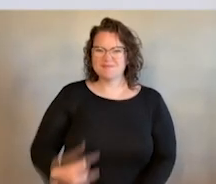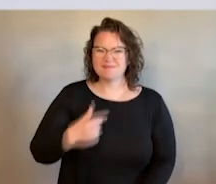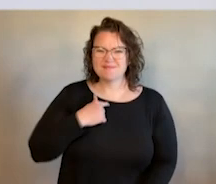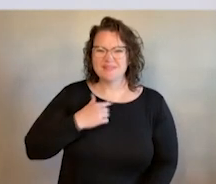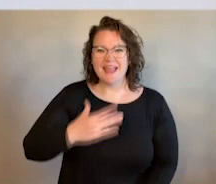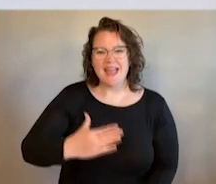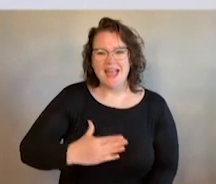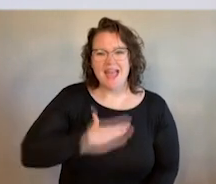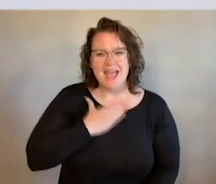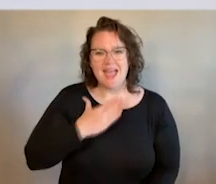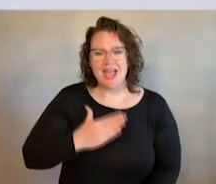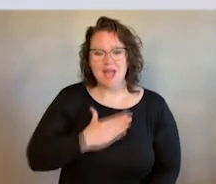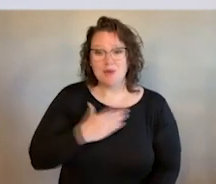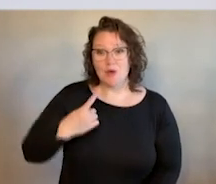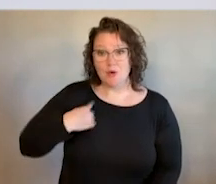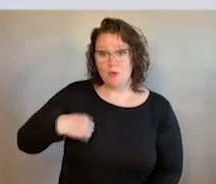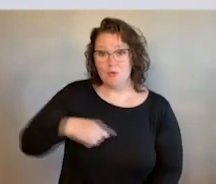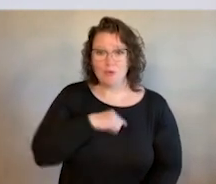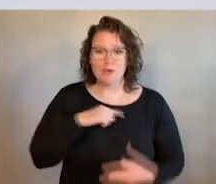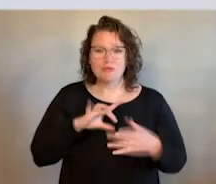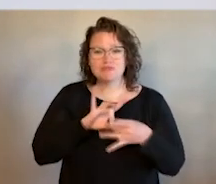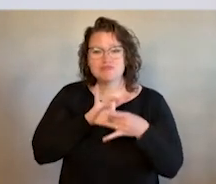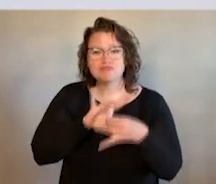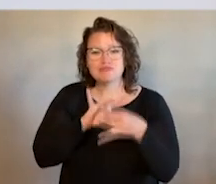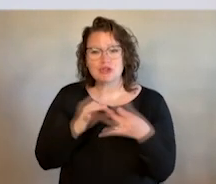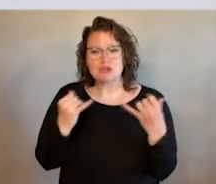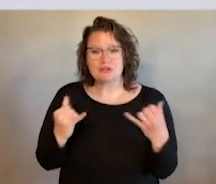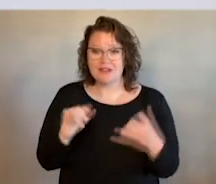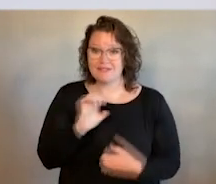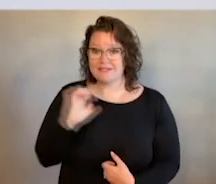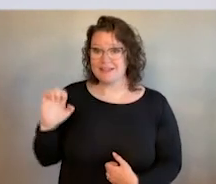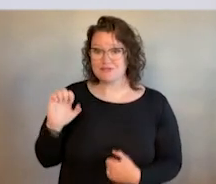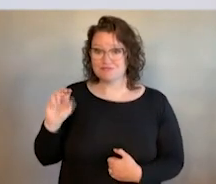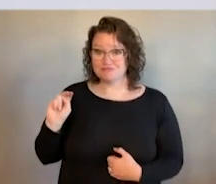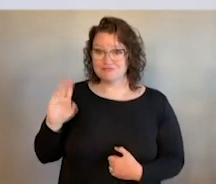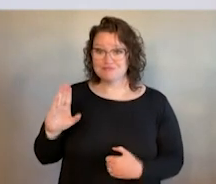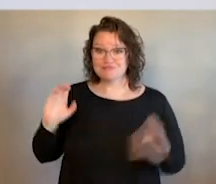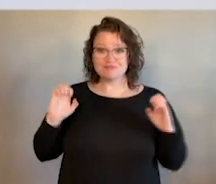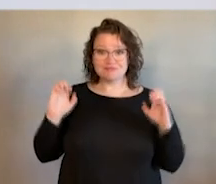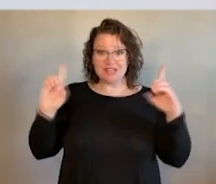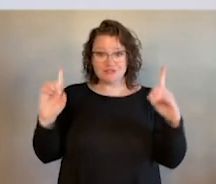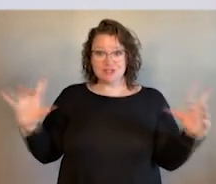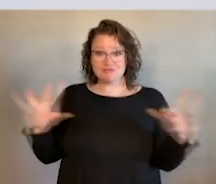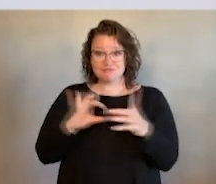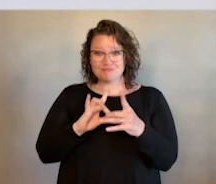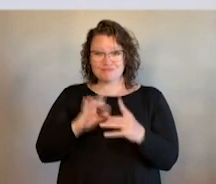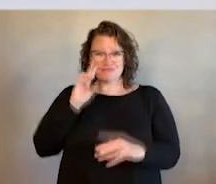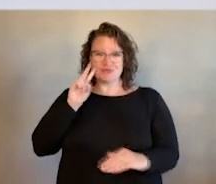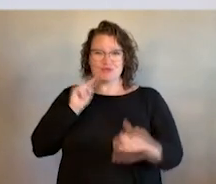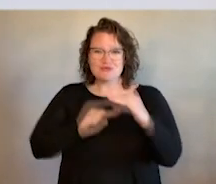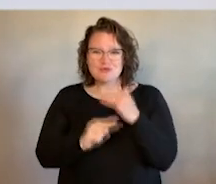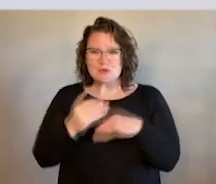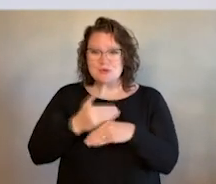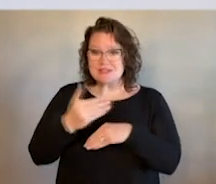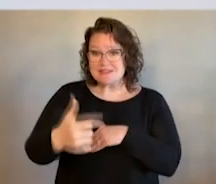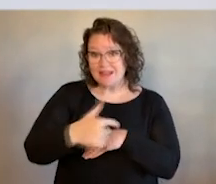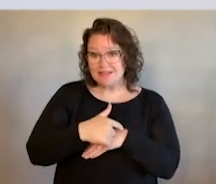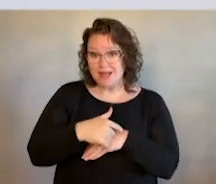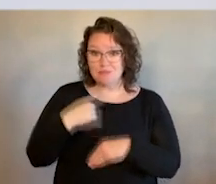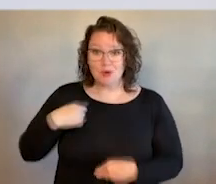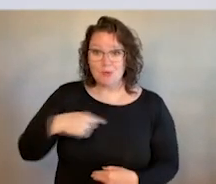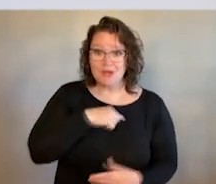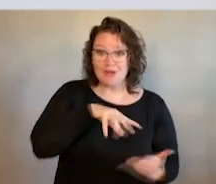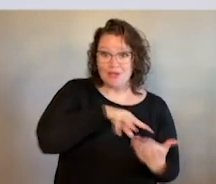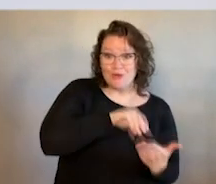I'm so glad we got to spend this time together on Eastern Carolina Education Connection, and I'm really looking forward to our next episode where we